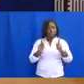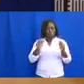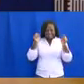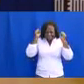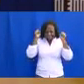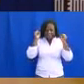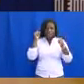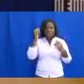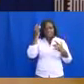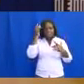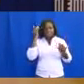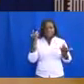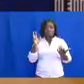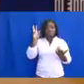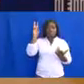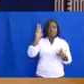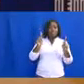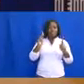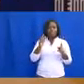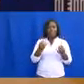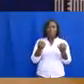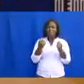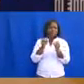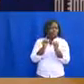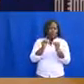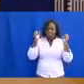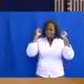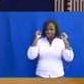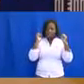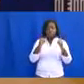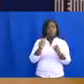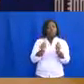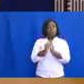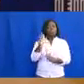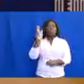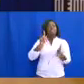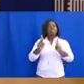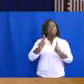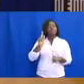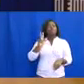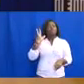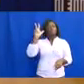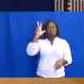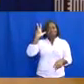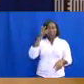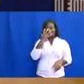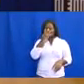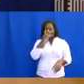ill, 6 persons critically ill, with 3 persons on ventilators.